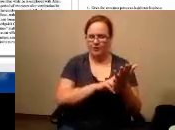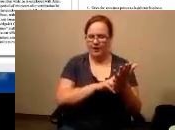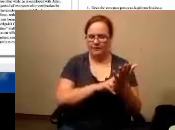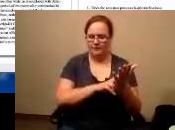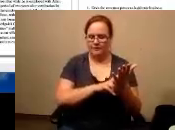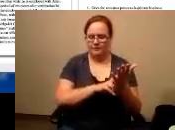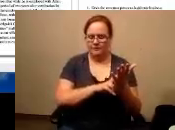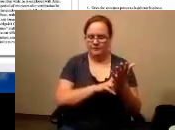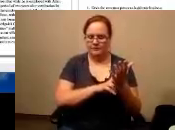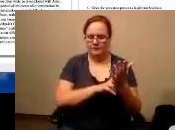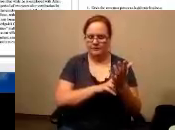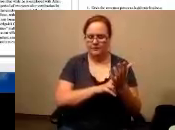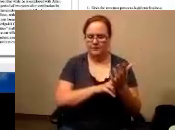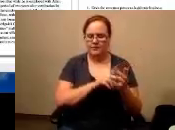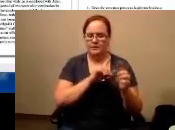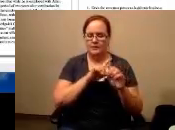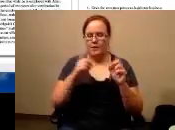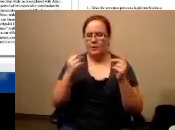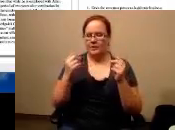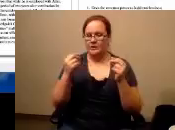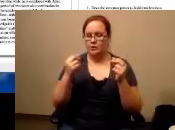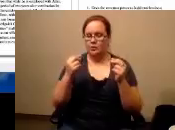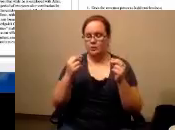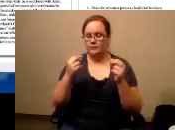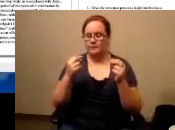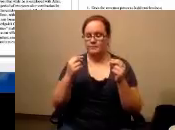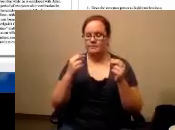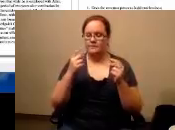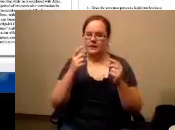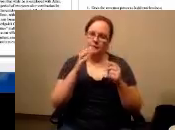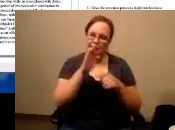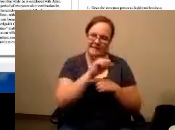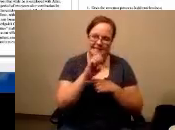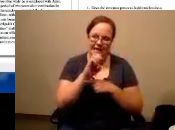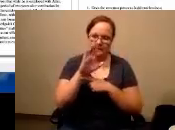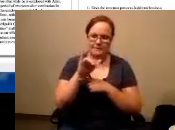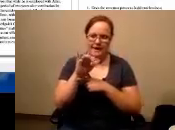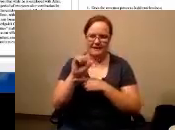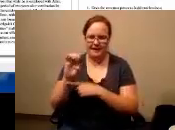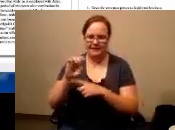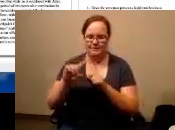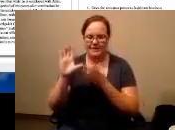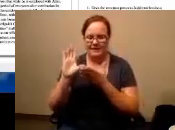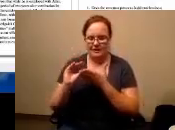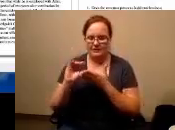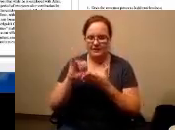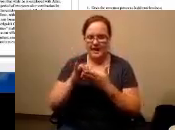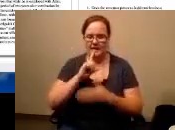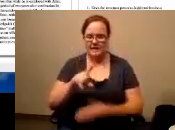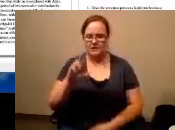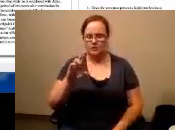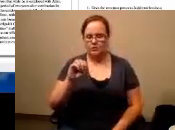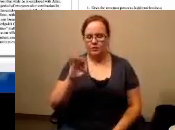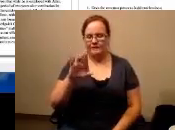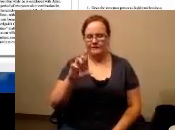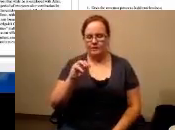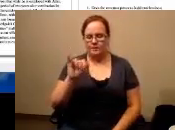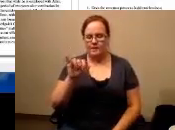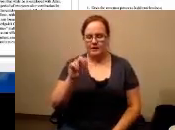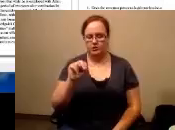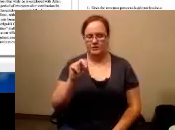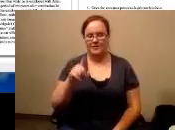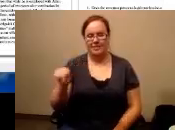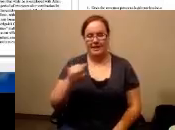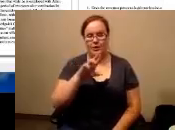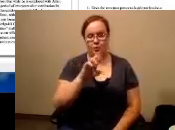unenforceable. All they will do, as I said with the Kansas City case, is cut it down. That is reformation. They rewrite the territory